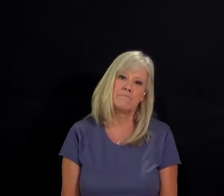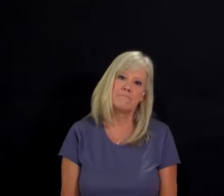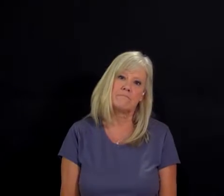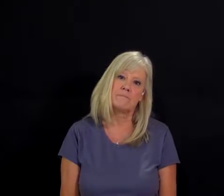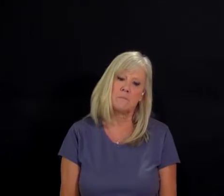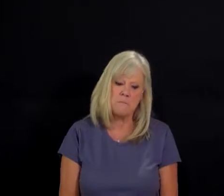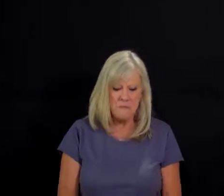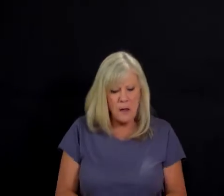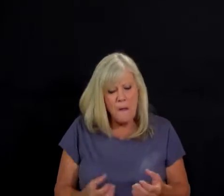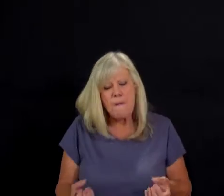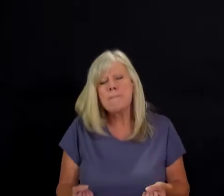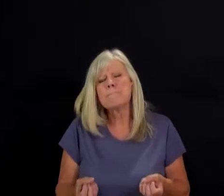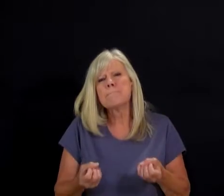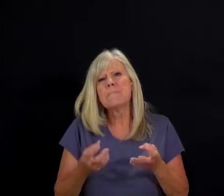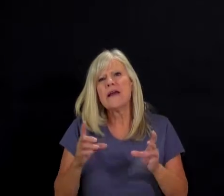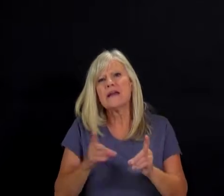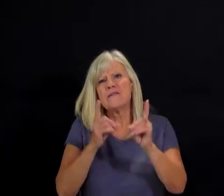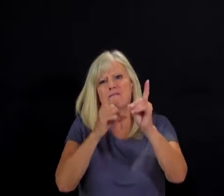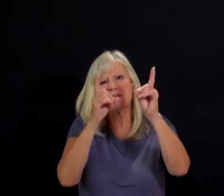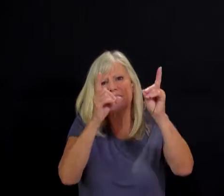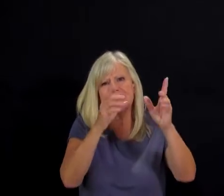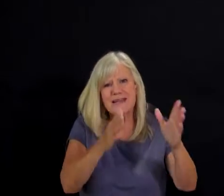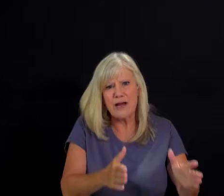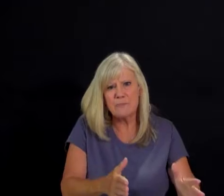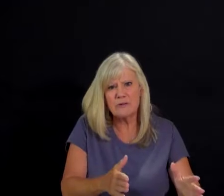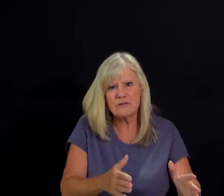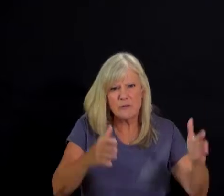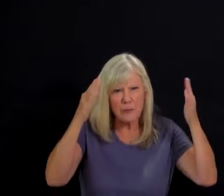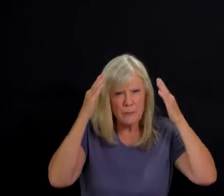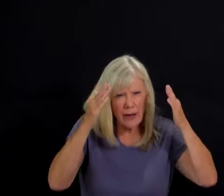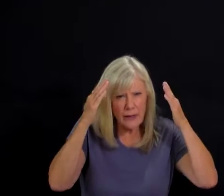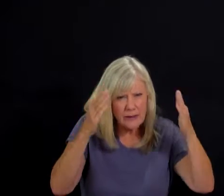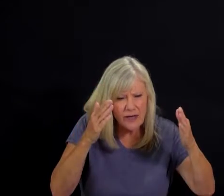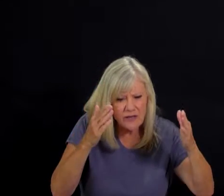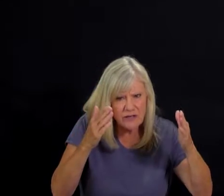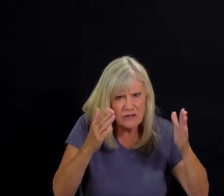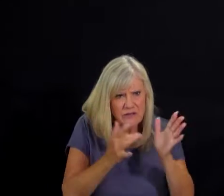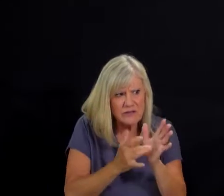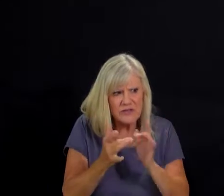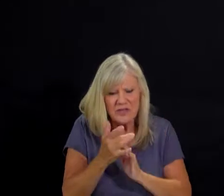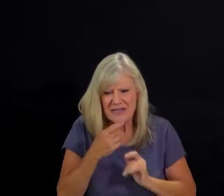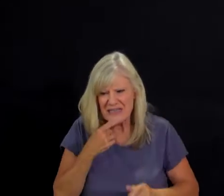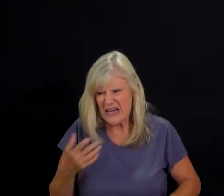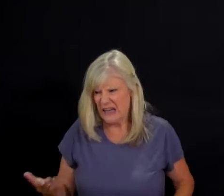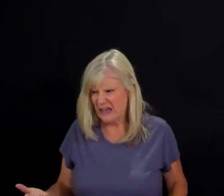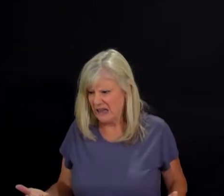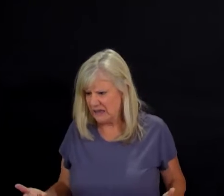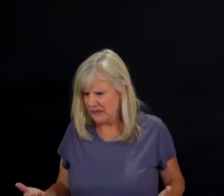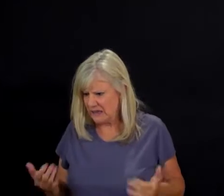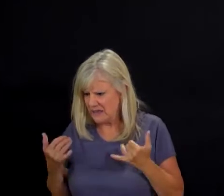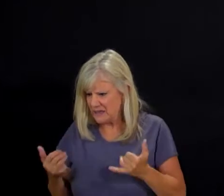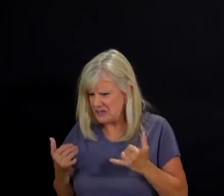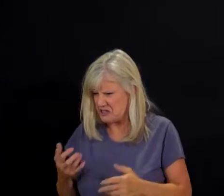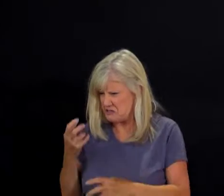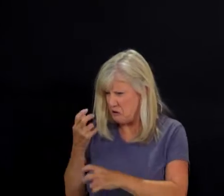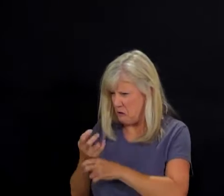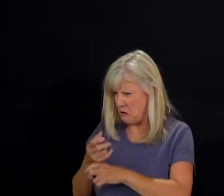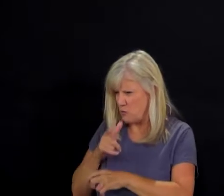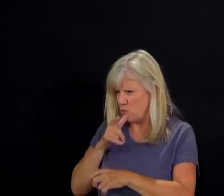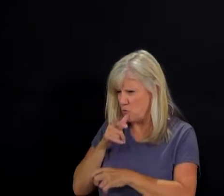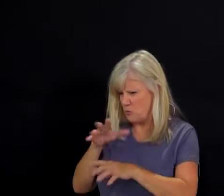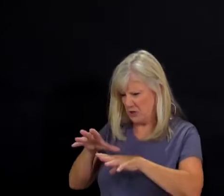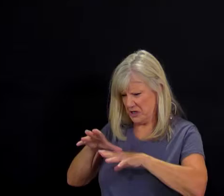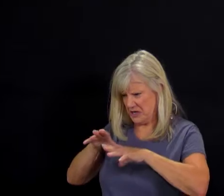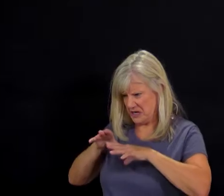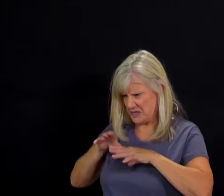Many of Jesus' disciples who were listening said, "This saying is hard. Who can accept